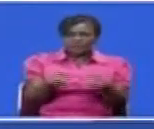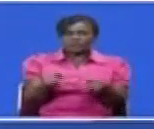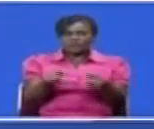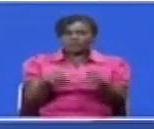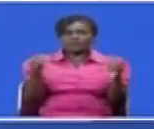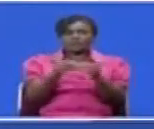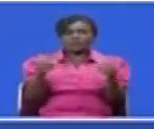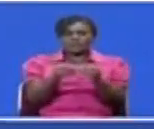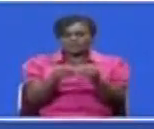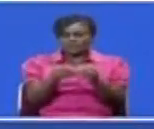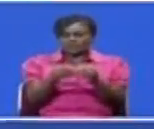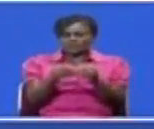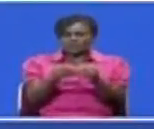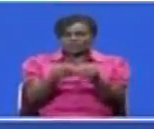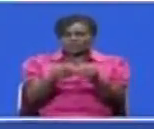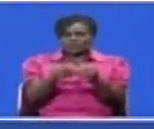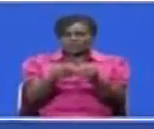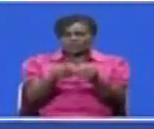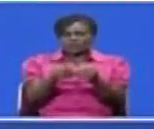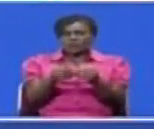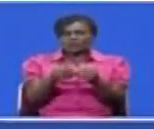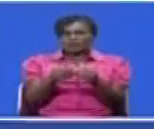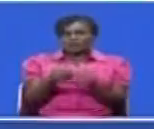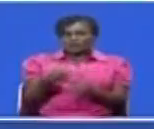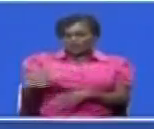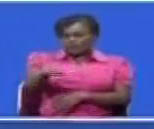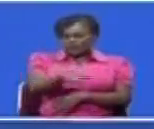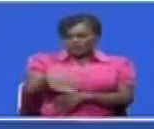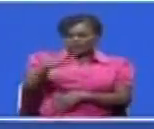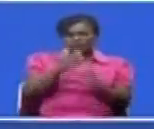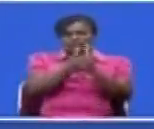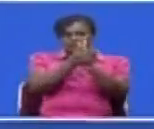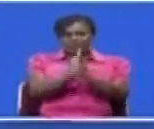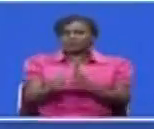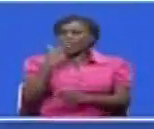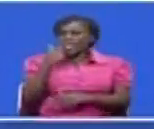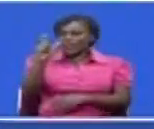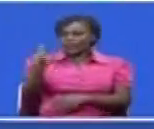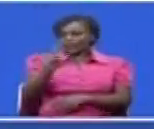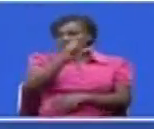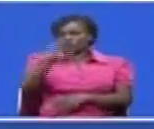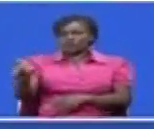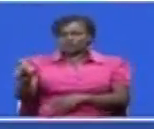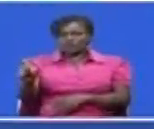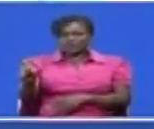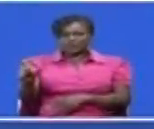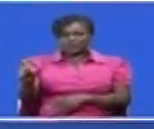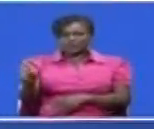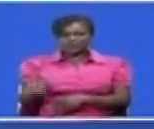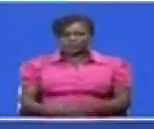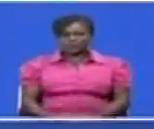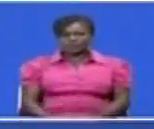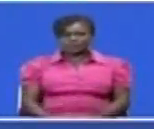as referred to by the refugees, I meet Janet Mwema, an environmentalist with the Kenya Red Cross Society. It's called Acacia xifolia.